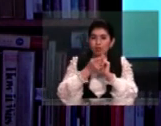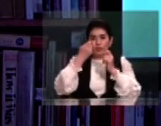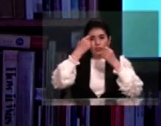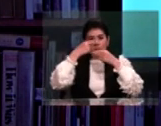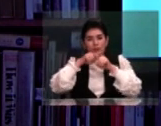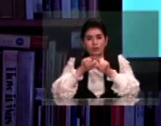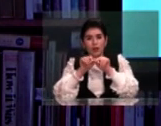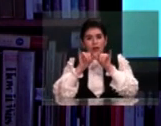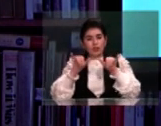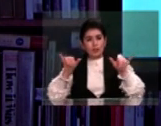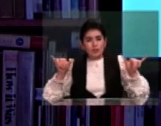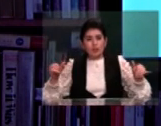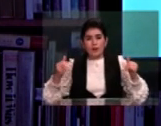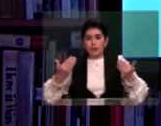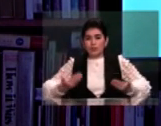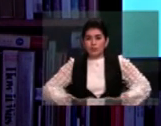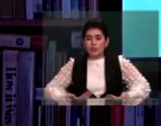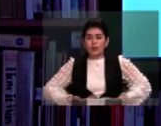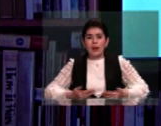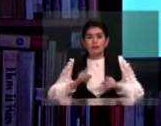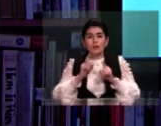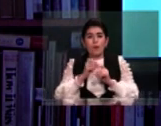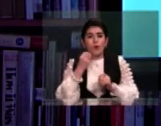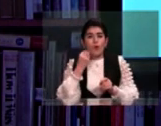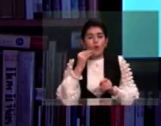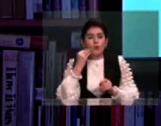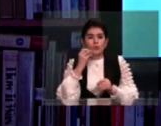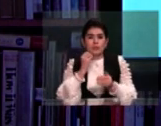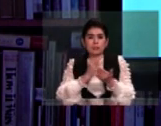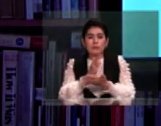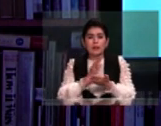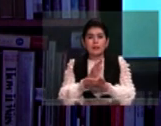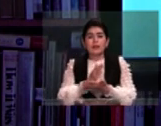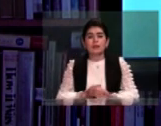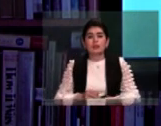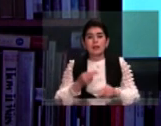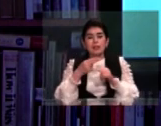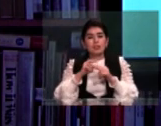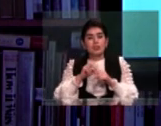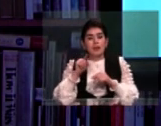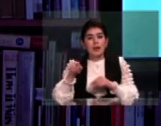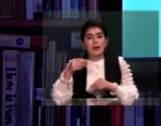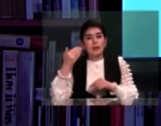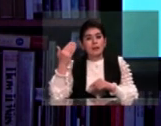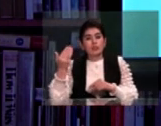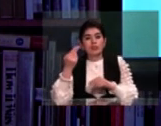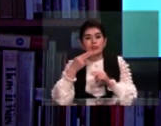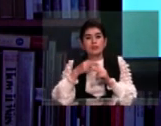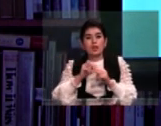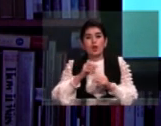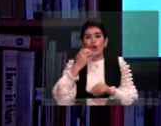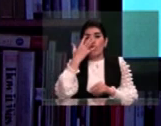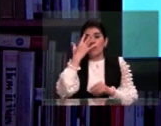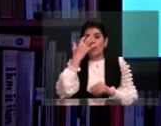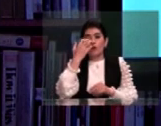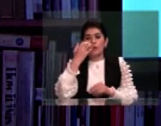texnikani rivojlanishi va yashash tarzimizni yanada yaxshilanishiga xizmat qiladi. Mana shulardan biri bu